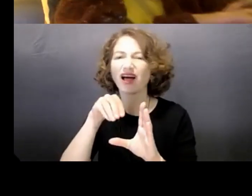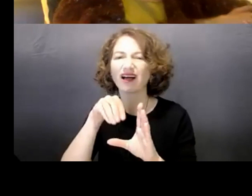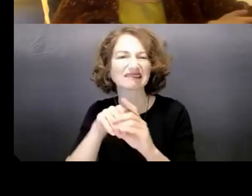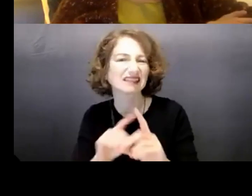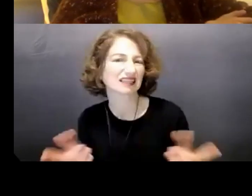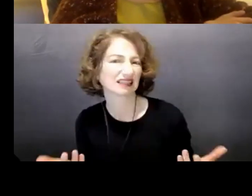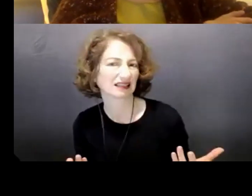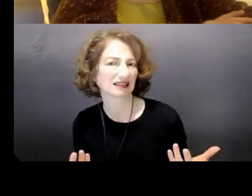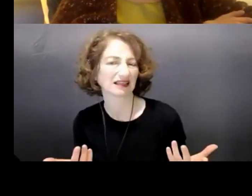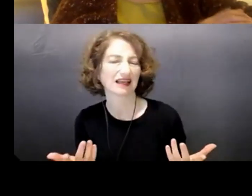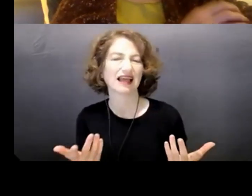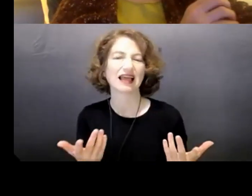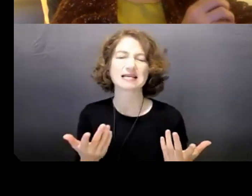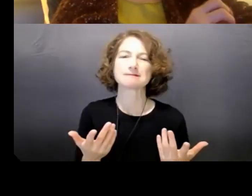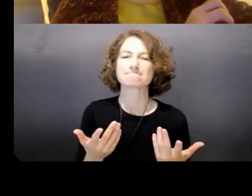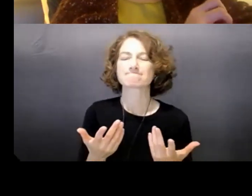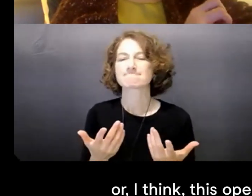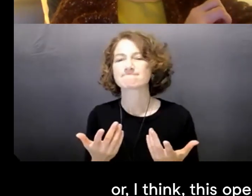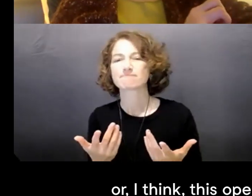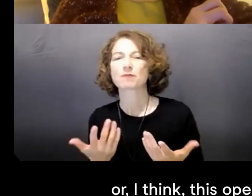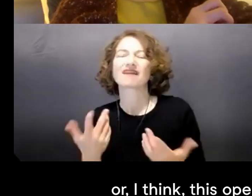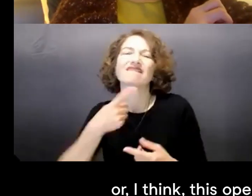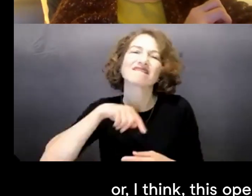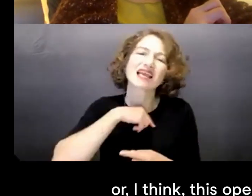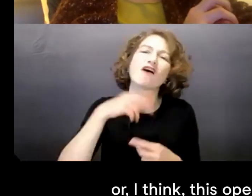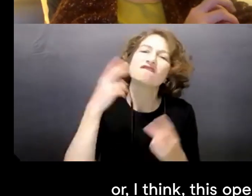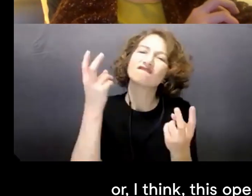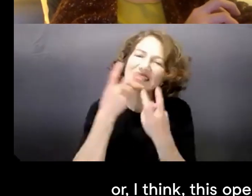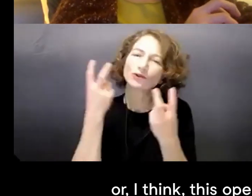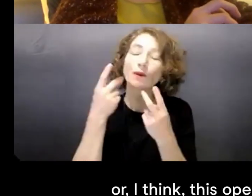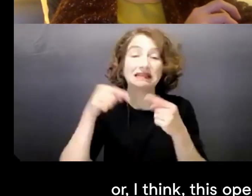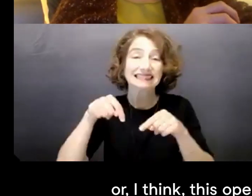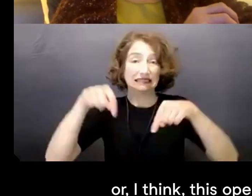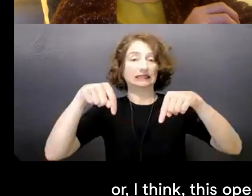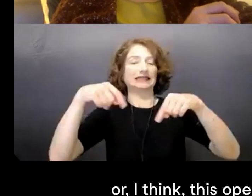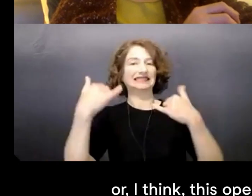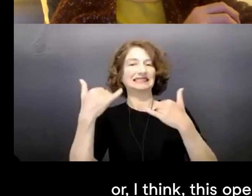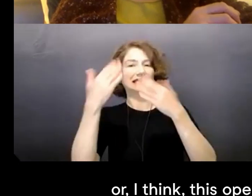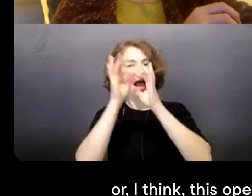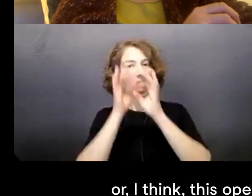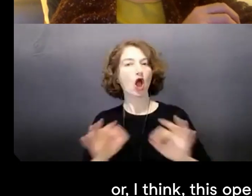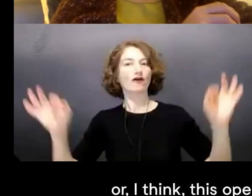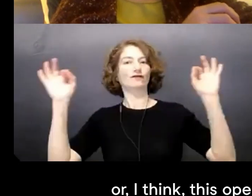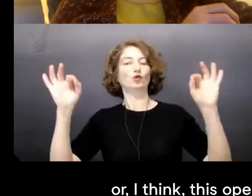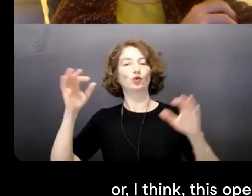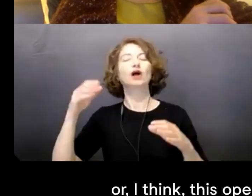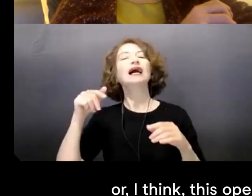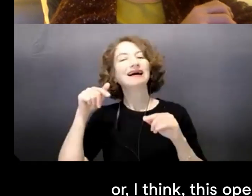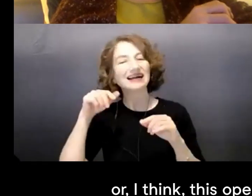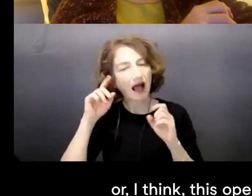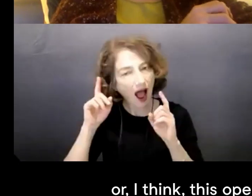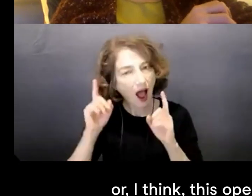least is our way of trying, or I think this opening is also a good way to say this